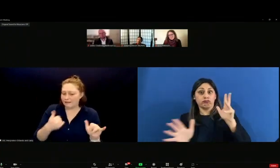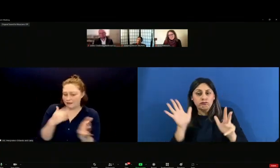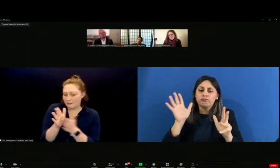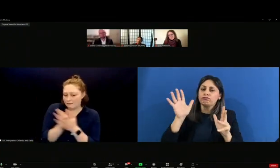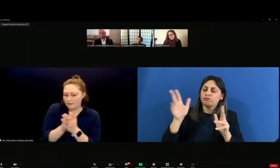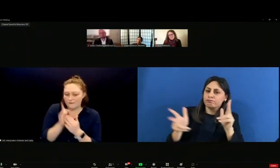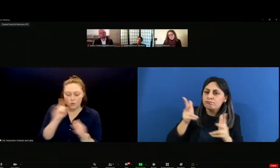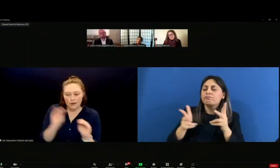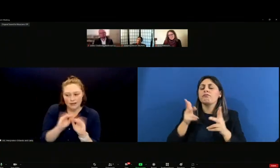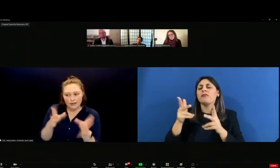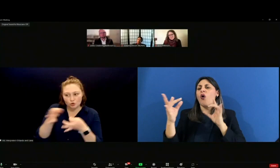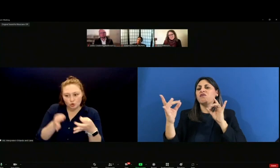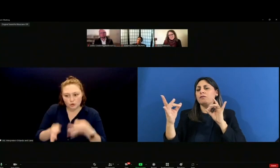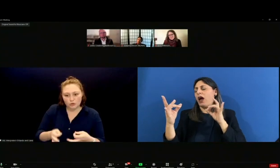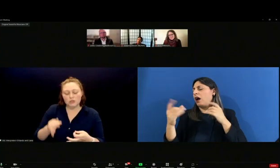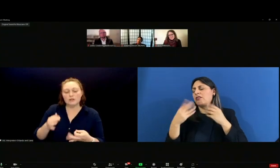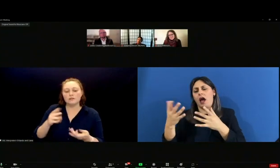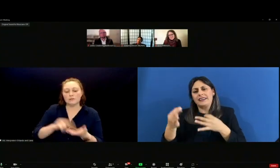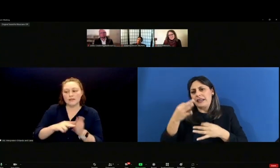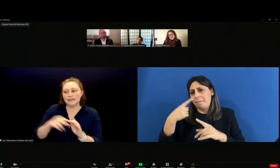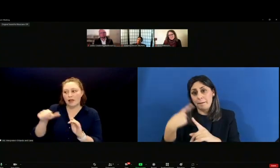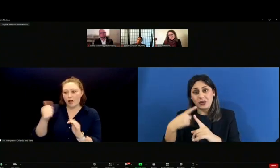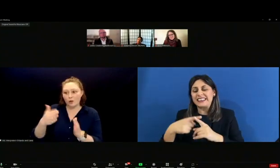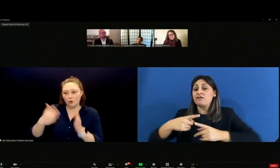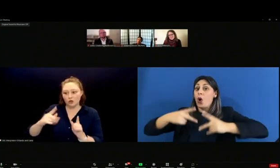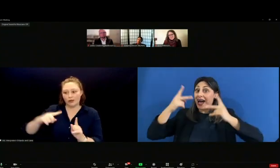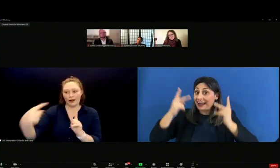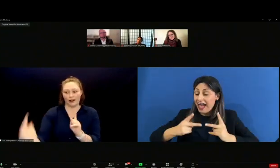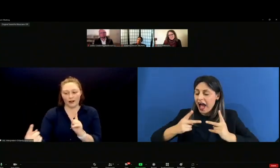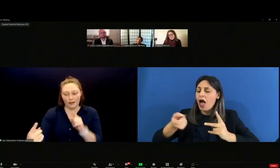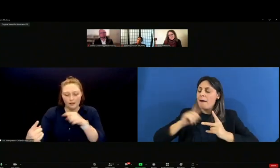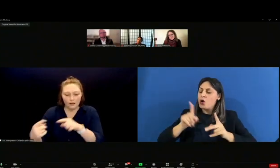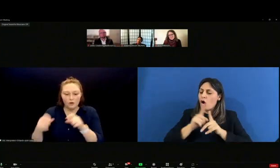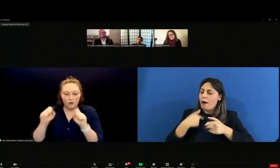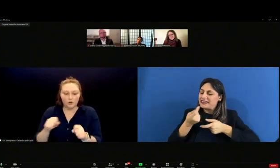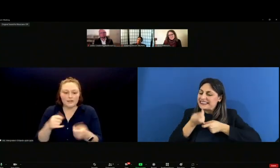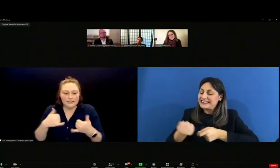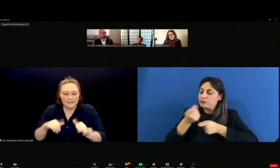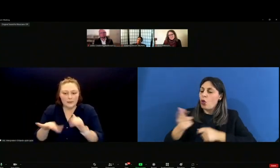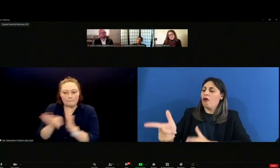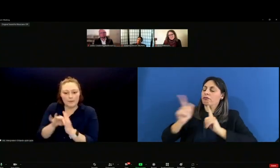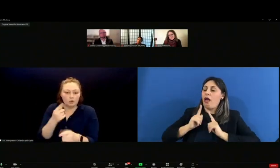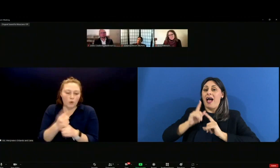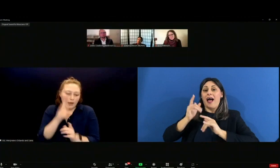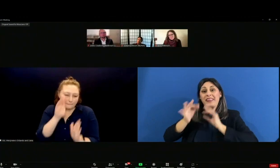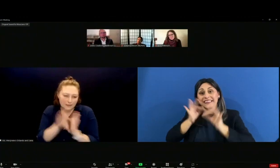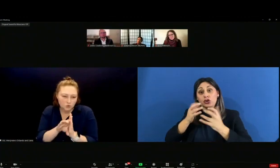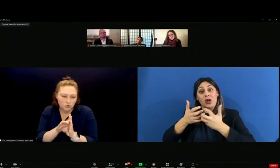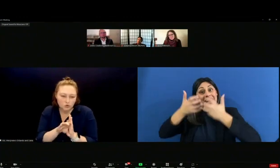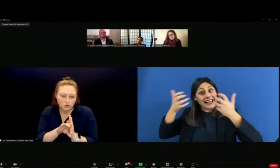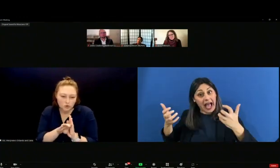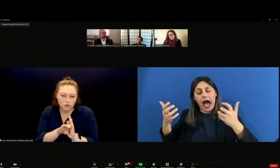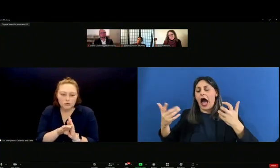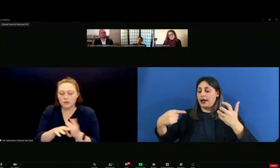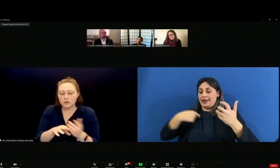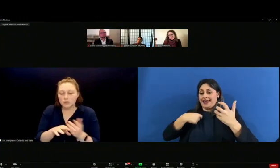clear descriptions so that the player they were playing with could actually choose the right image. So it was, given that it was